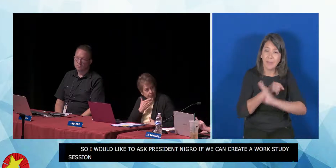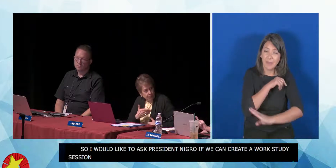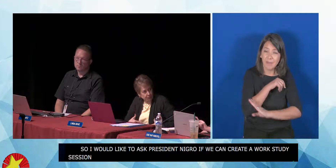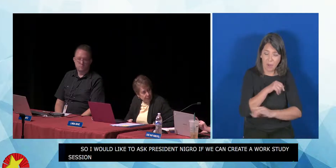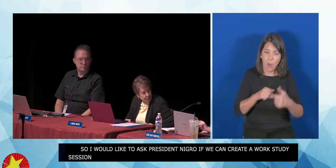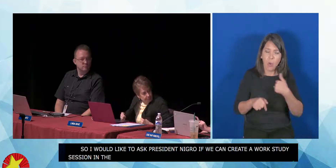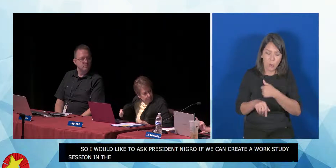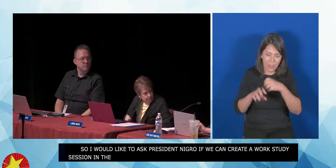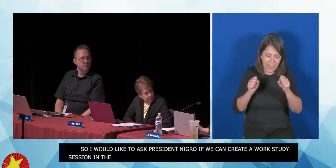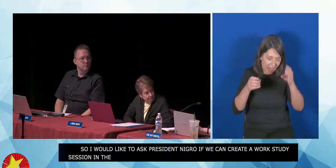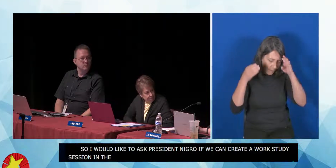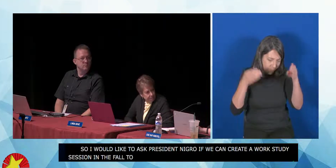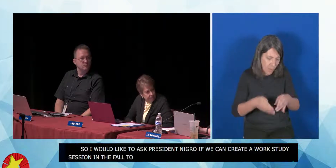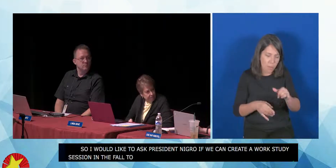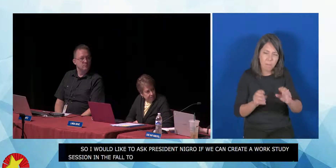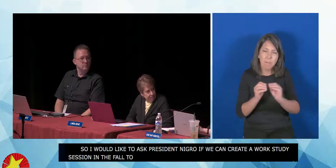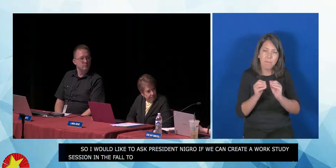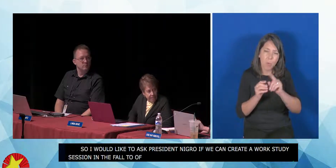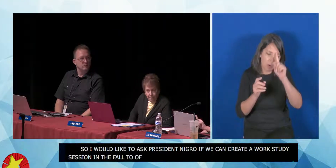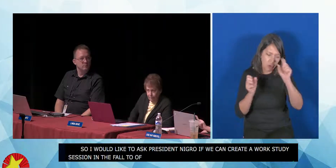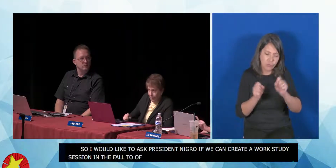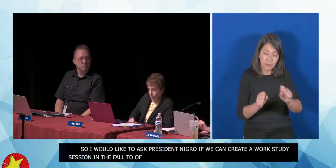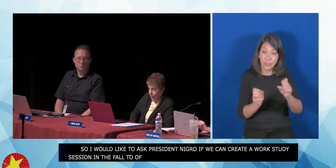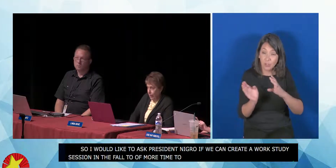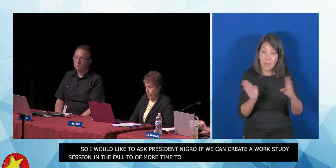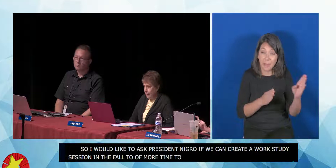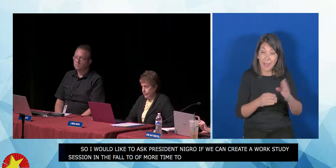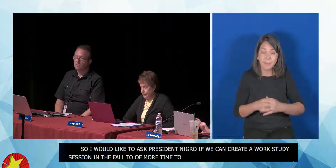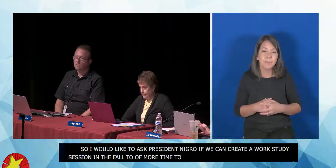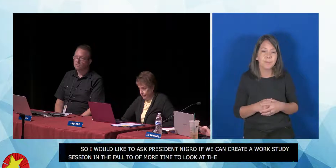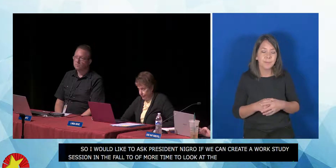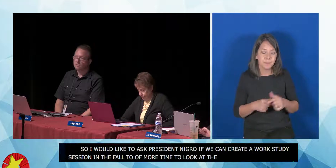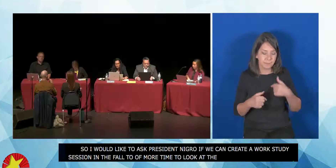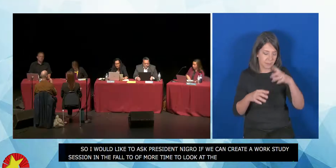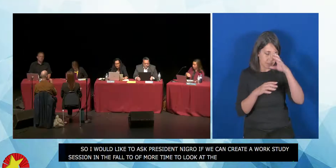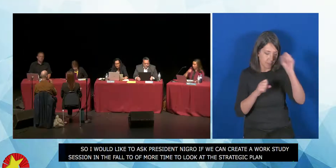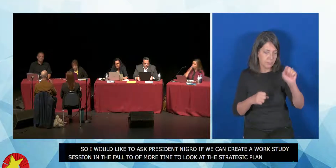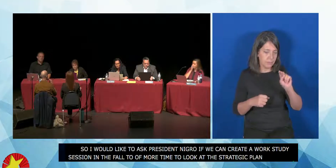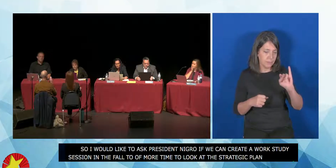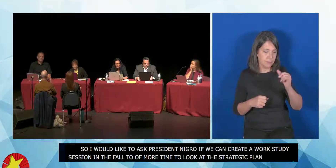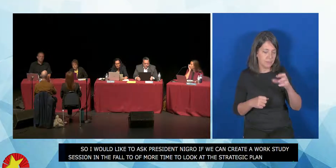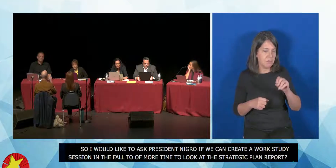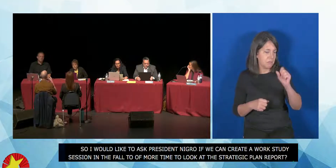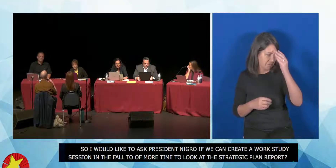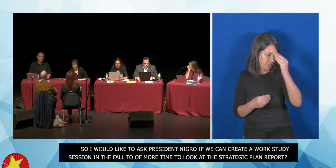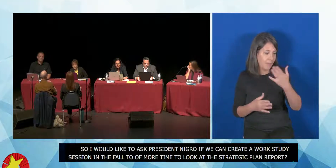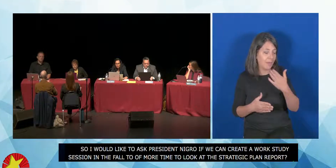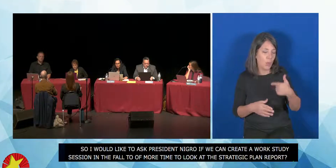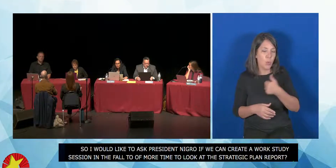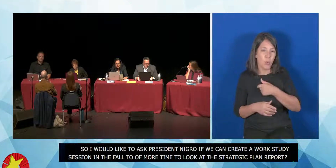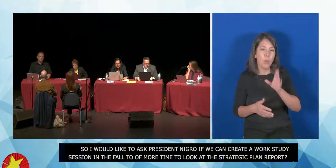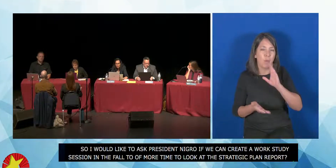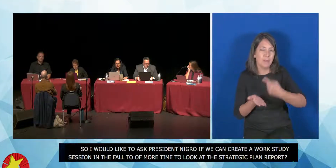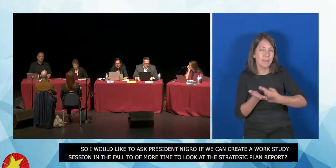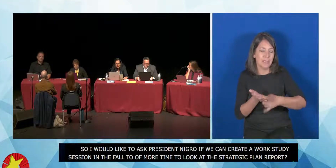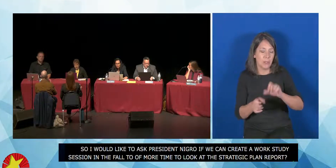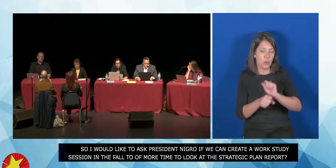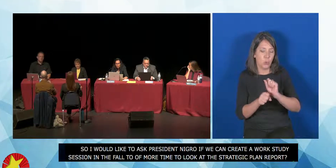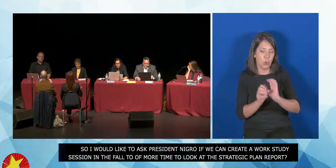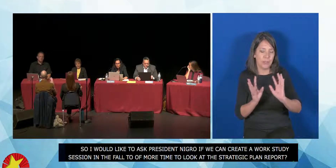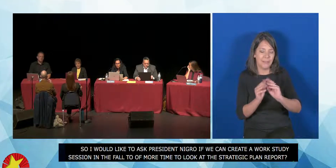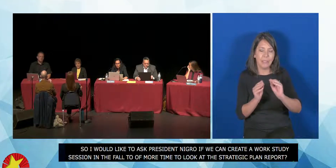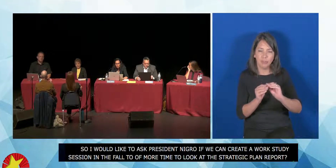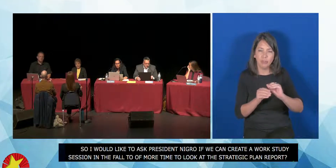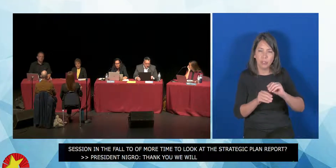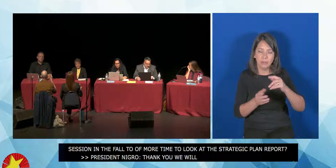with the strategic plan report. Thank you, Linda. We're going to be talking about upcoming work study sessions later in the meeting, so we can